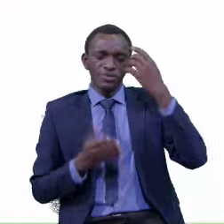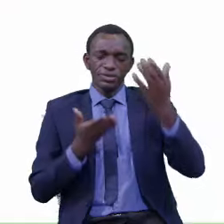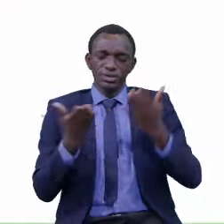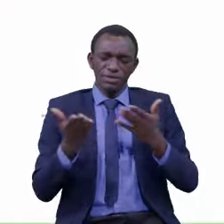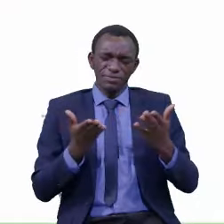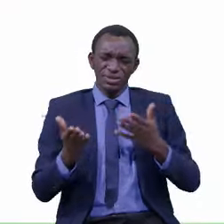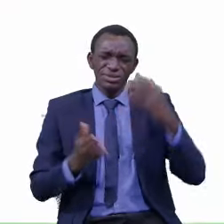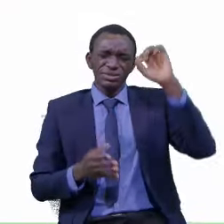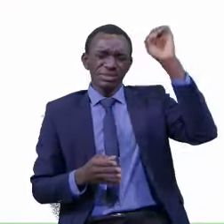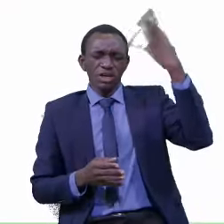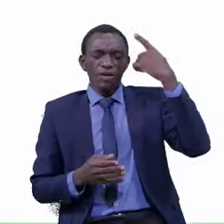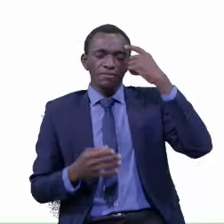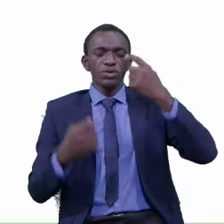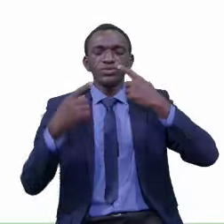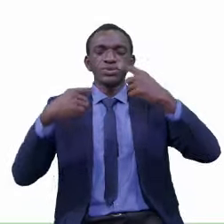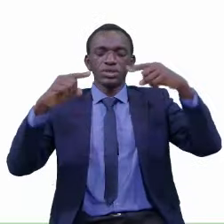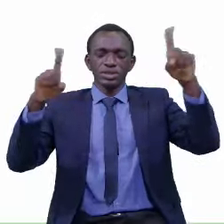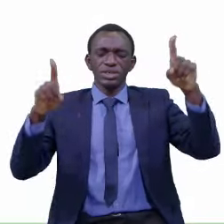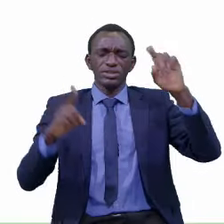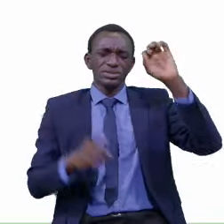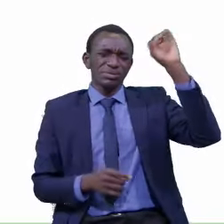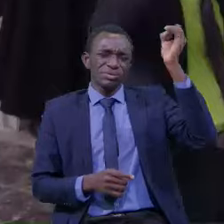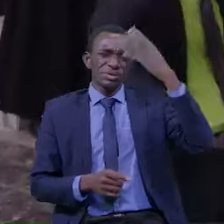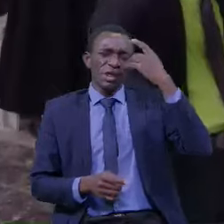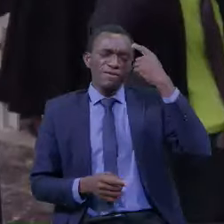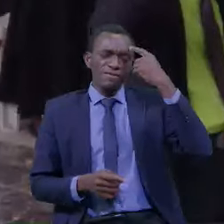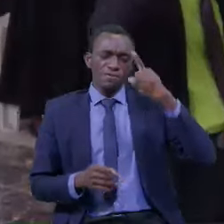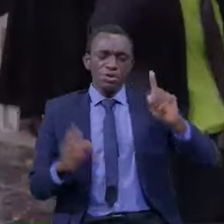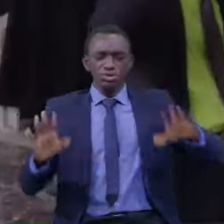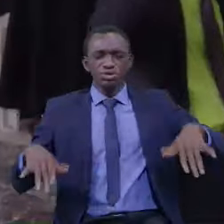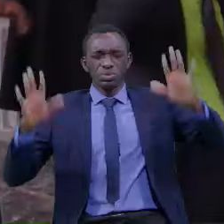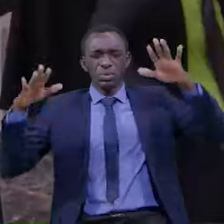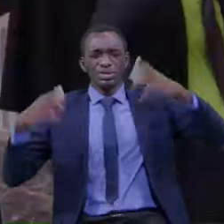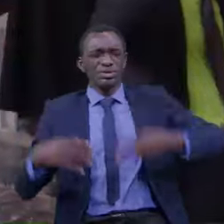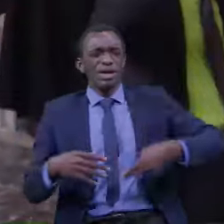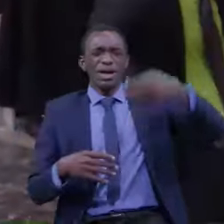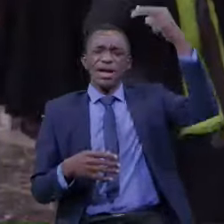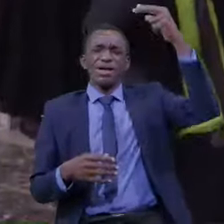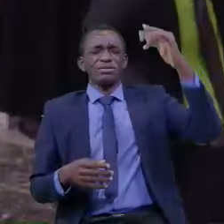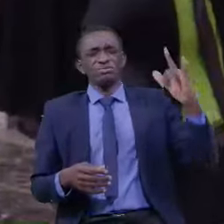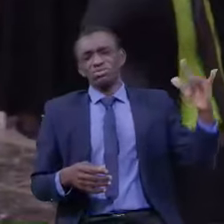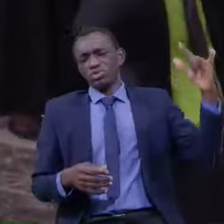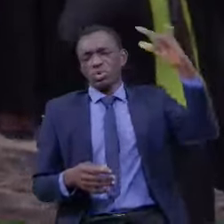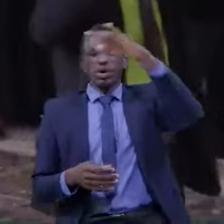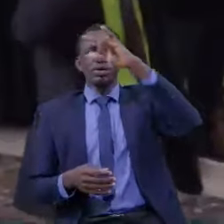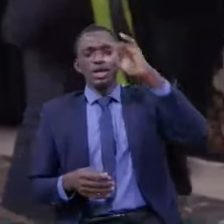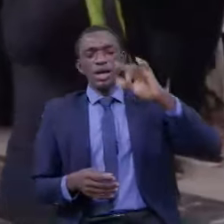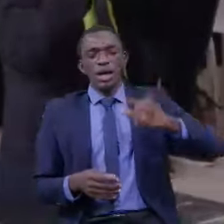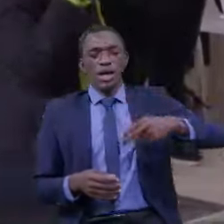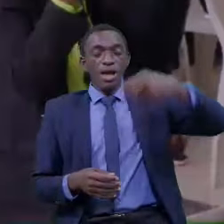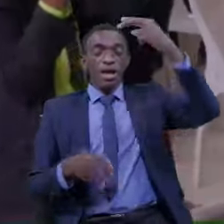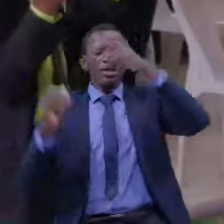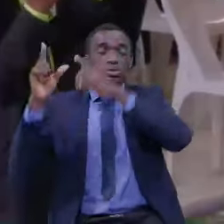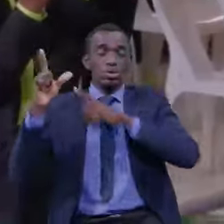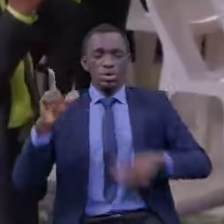success. Grace for soaring high. Give to all your people, your